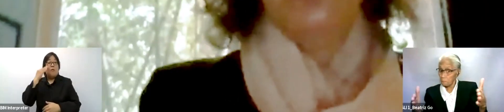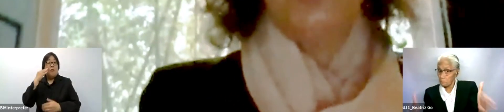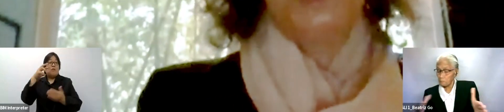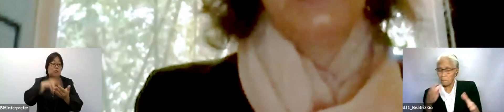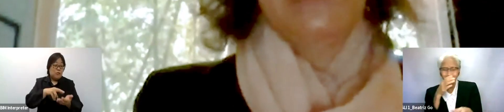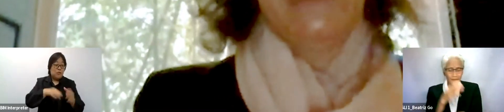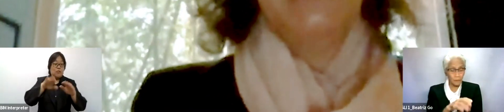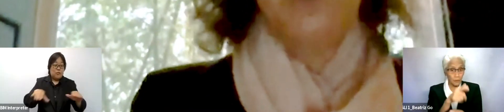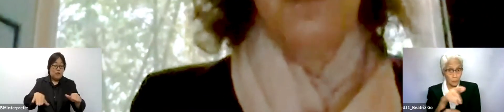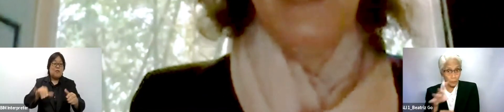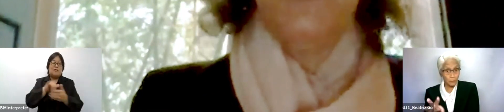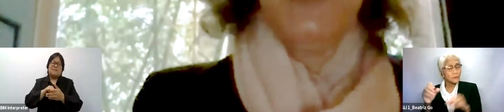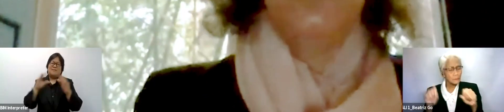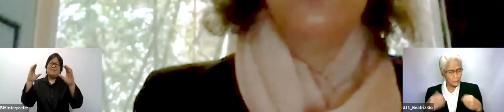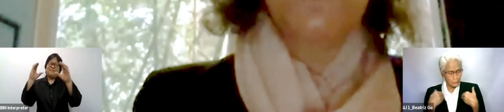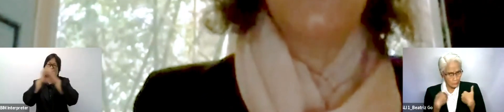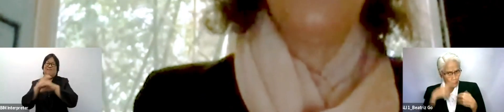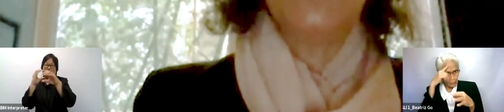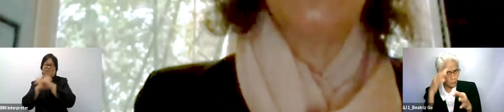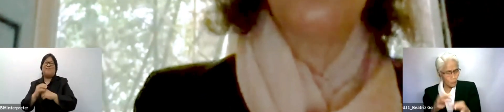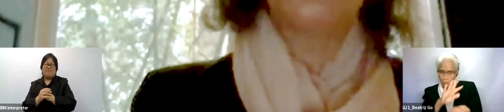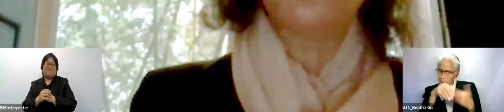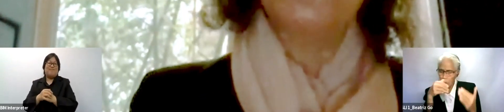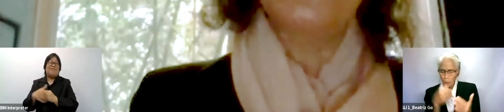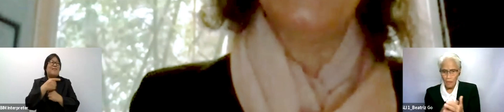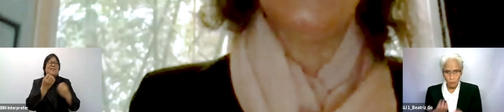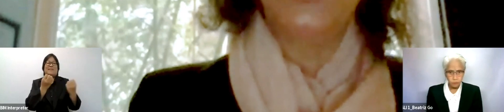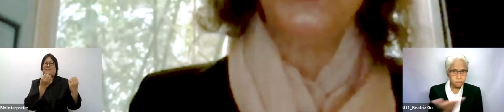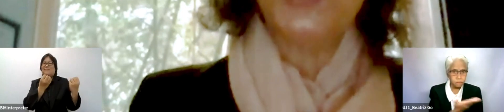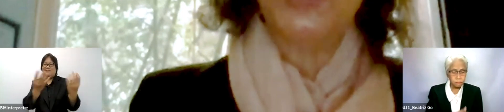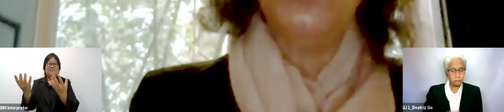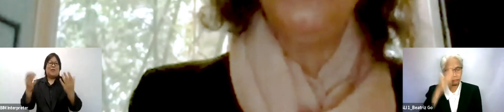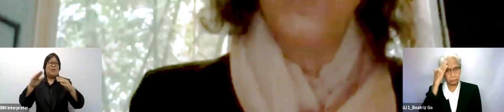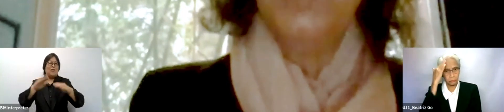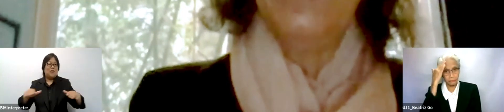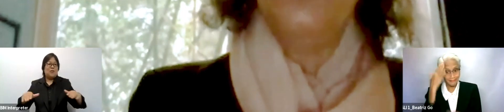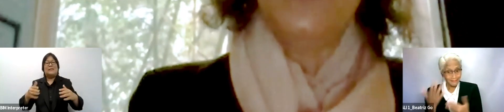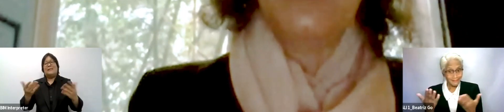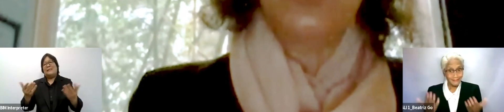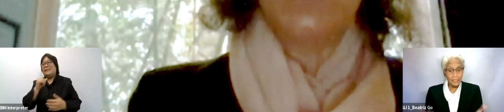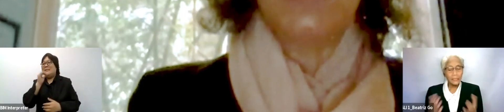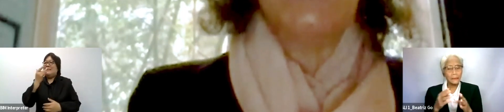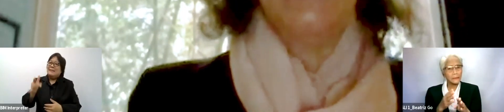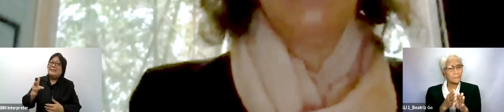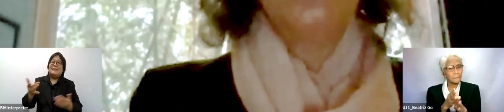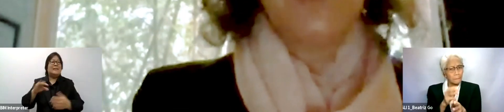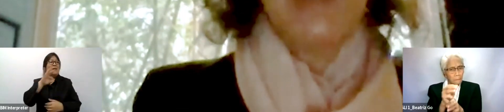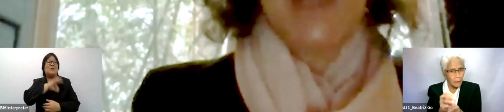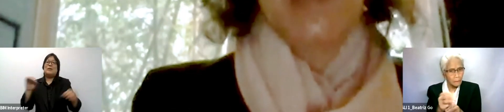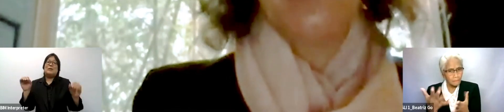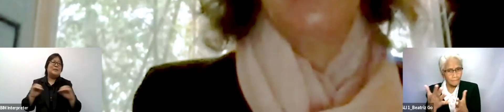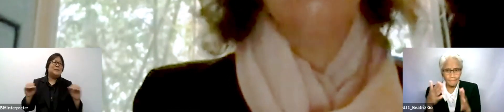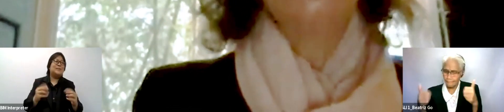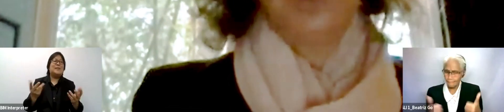children, unfortunately, are not benefiting the specific and special treatment that they ought to while they're facing justice. And to